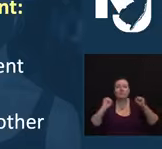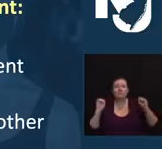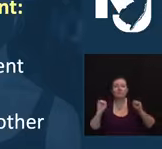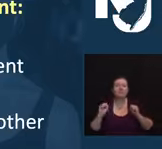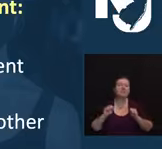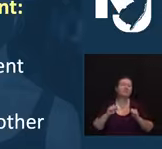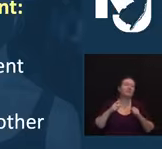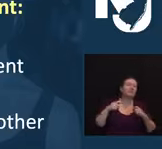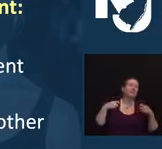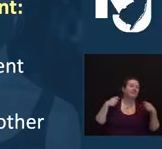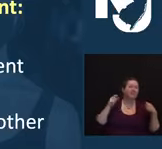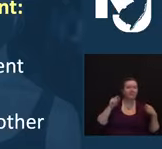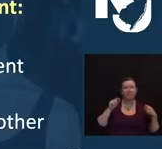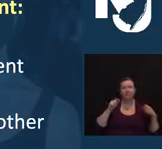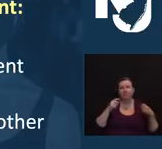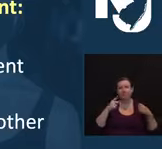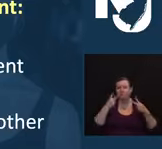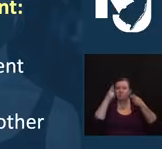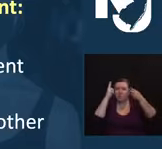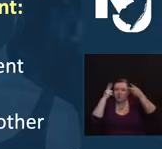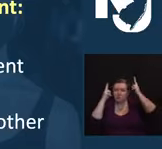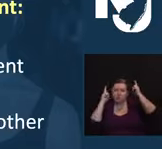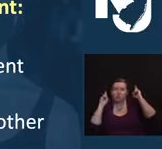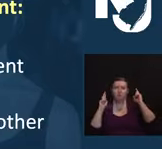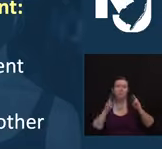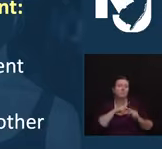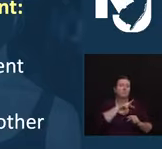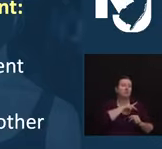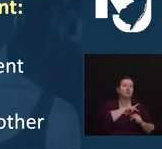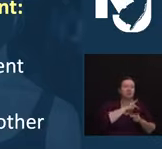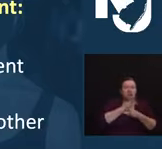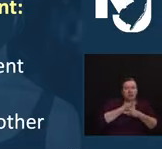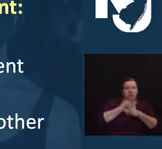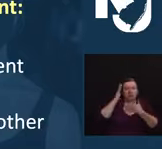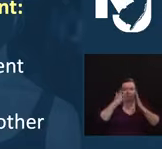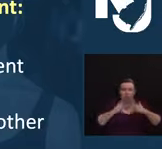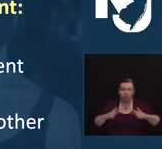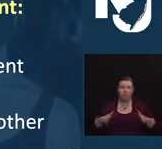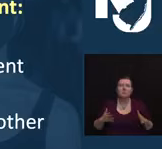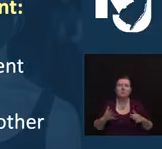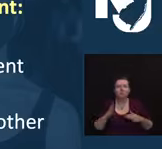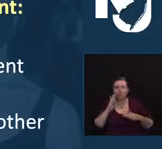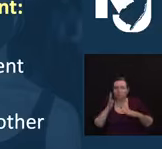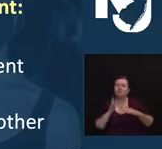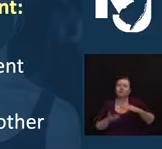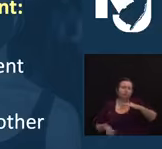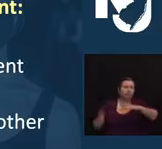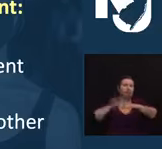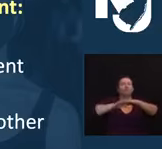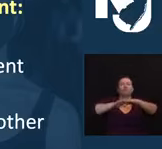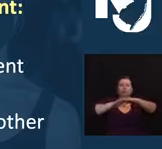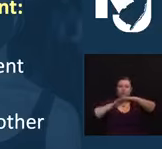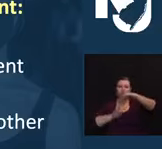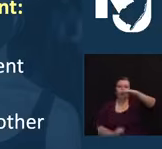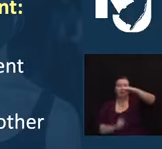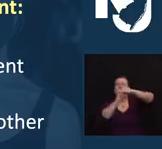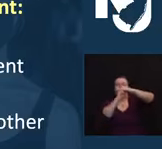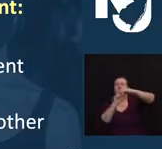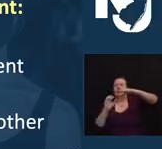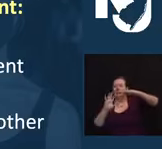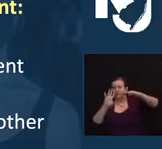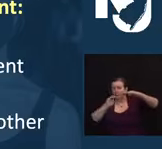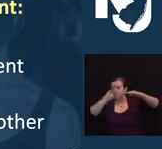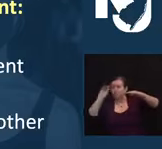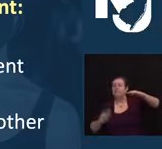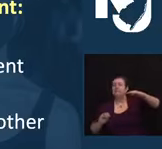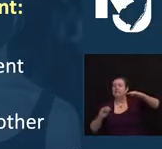barbershops, salons, and other personal care businesses will increase to 50%. These businesses have been